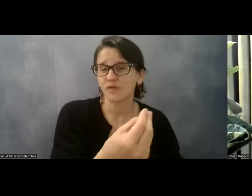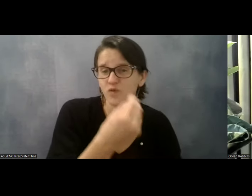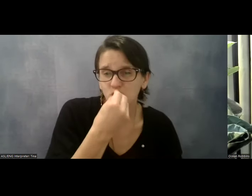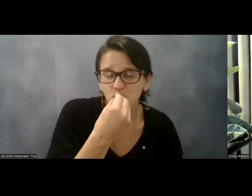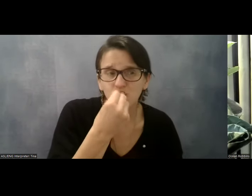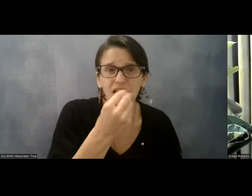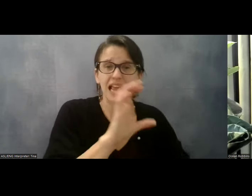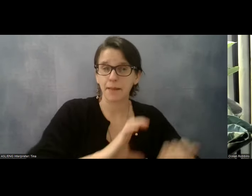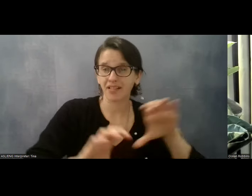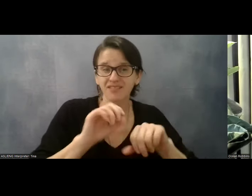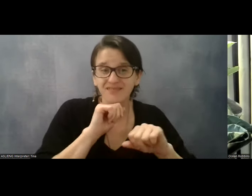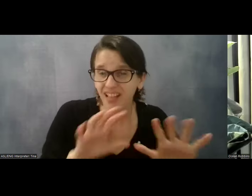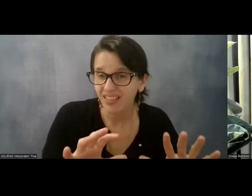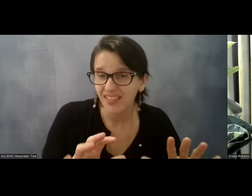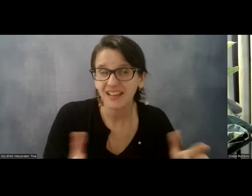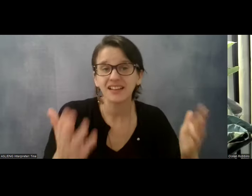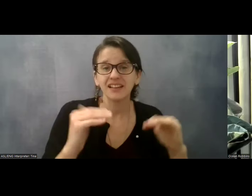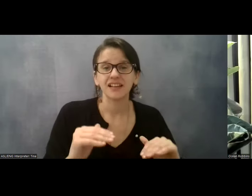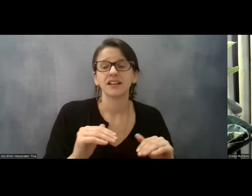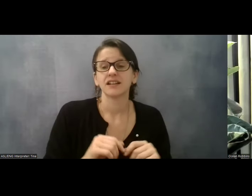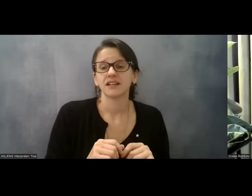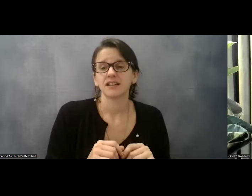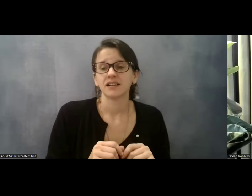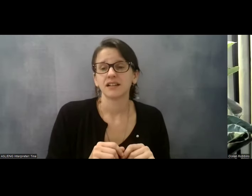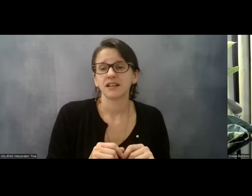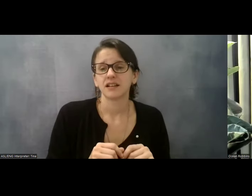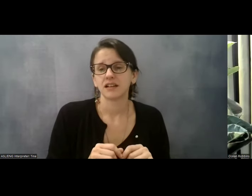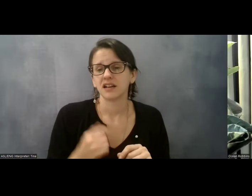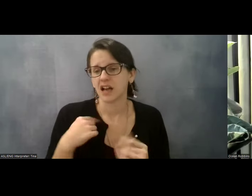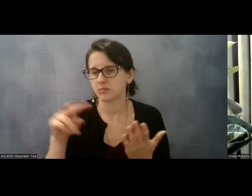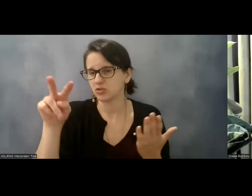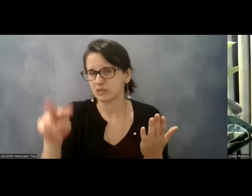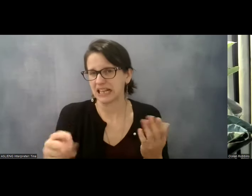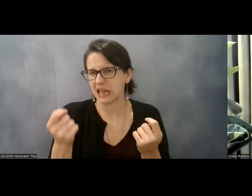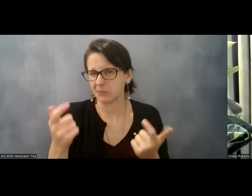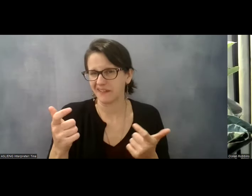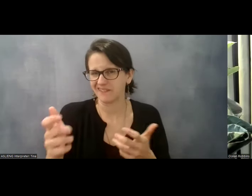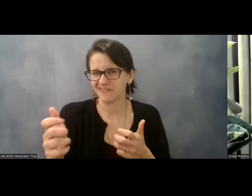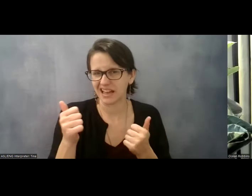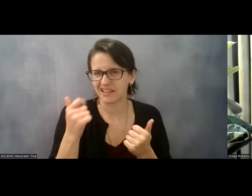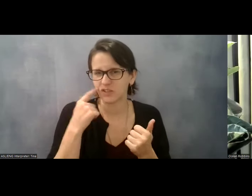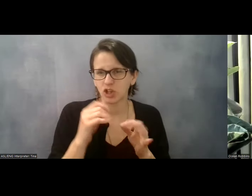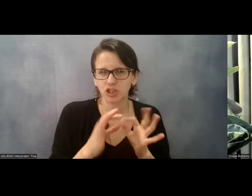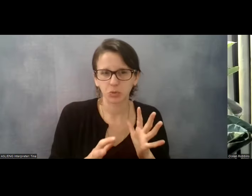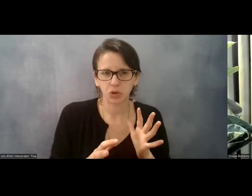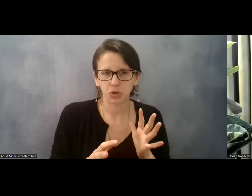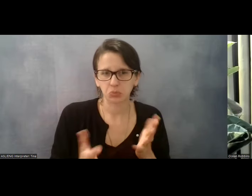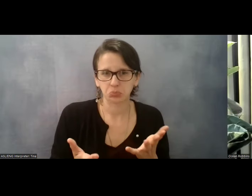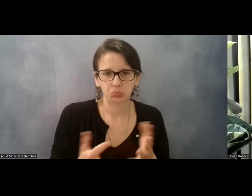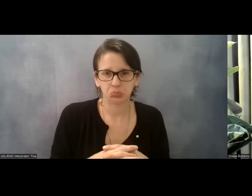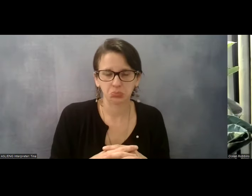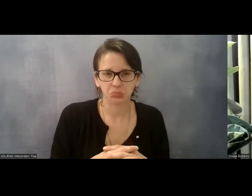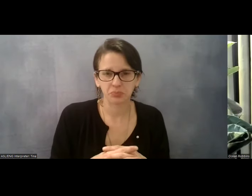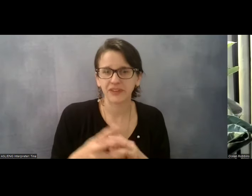family togetherness. Sorry, I just realized I'm probably going a little too fast for the interpreter.